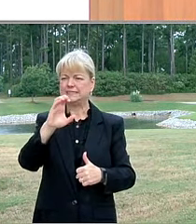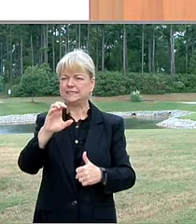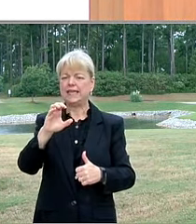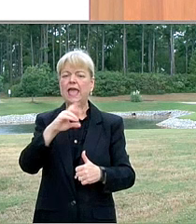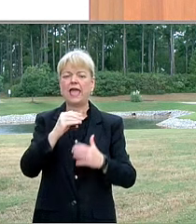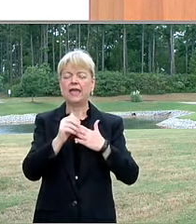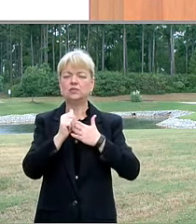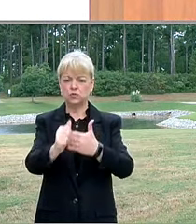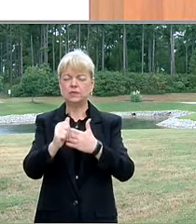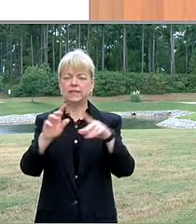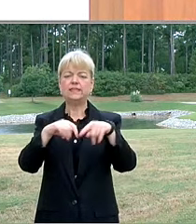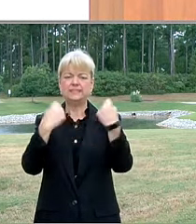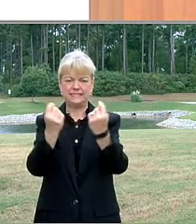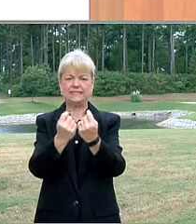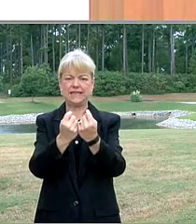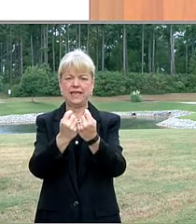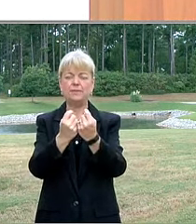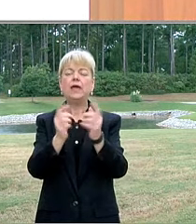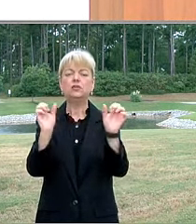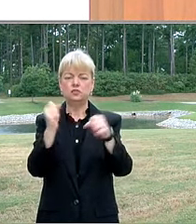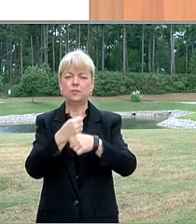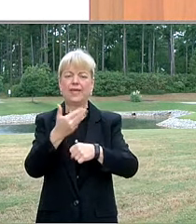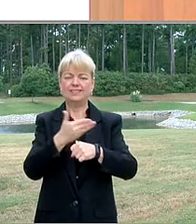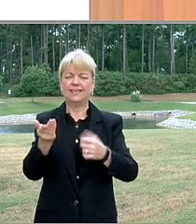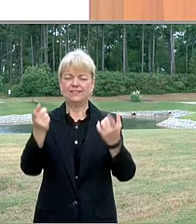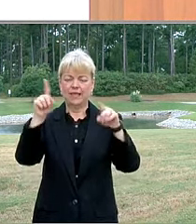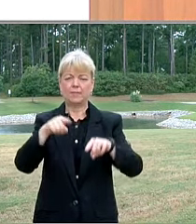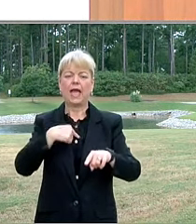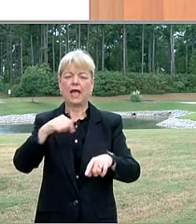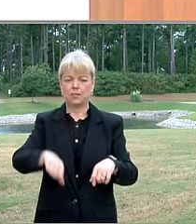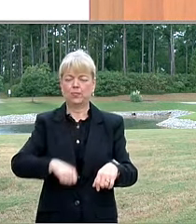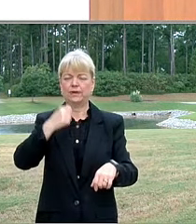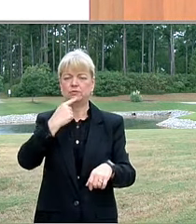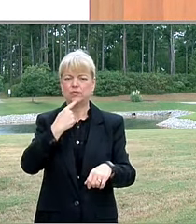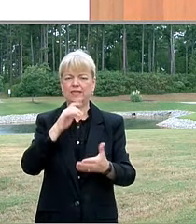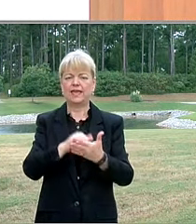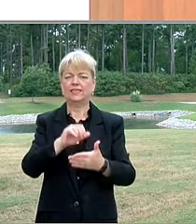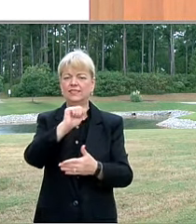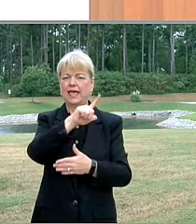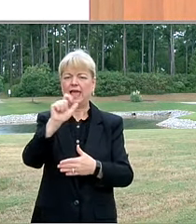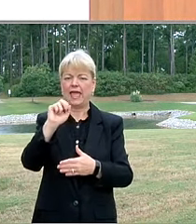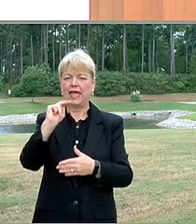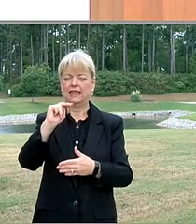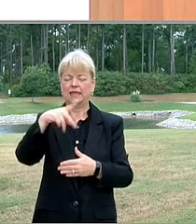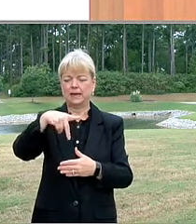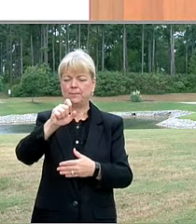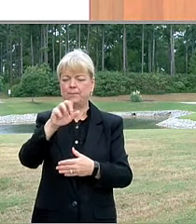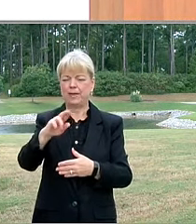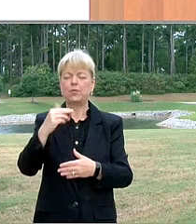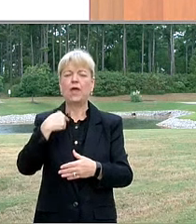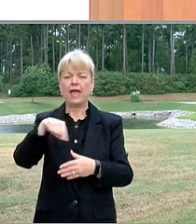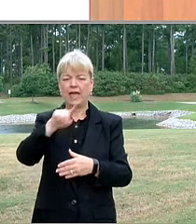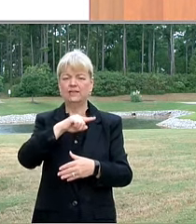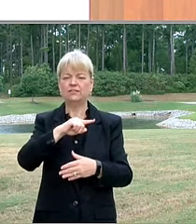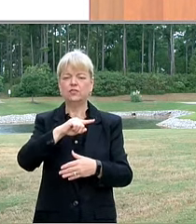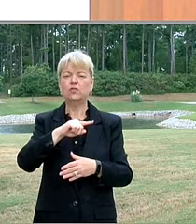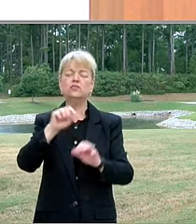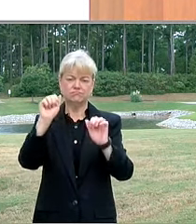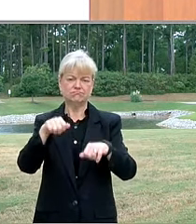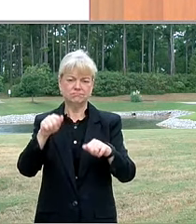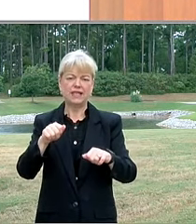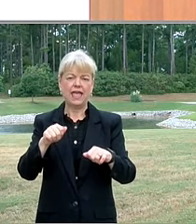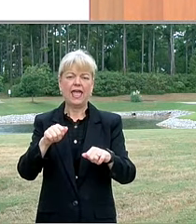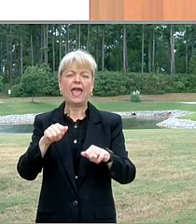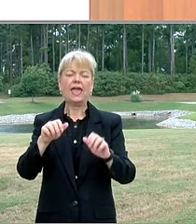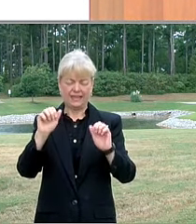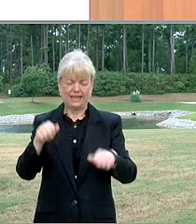lead a team of teams to make things happen. And I'm proud to say Alan Pepper has those qualities, and he has what it takes